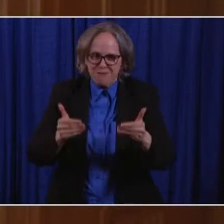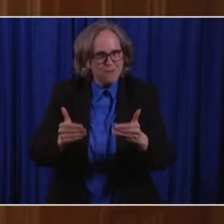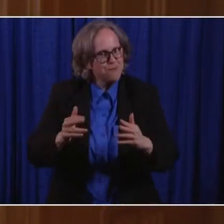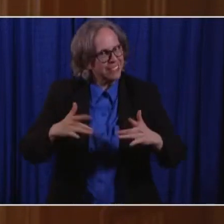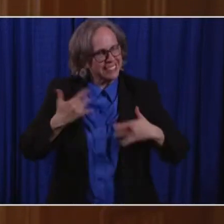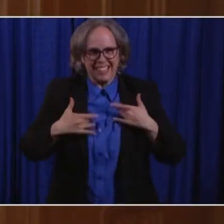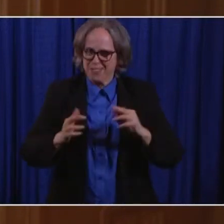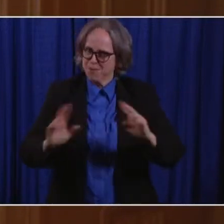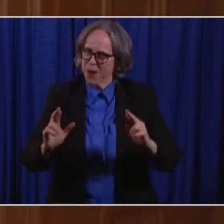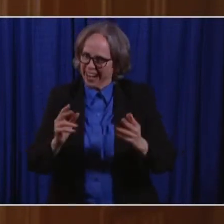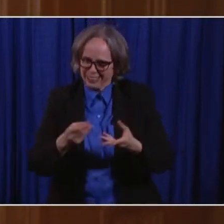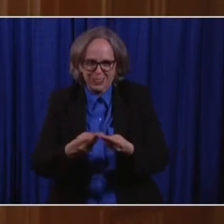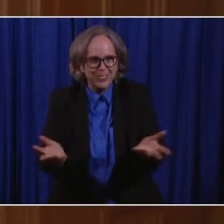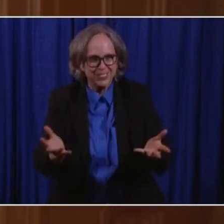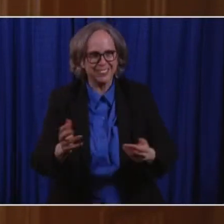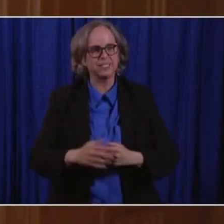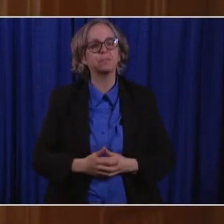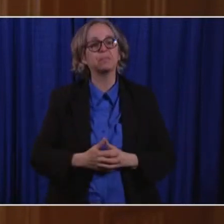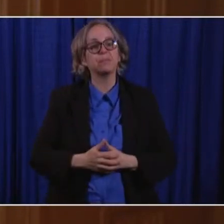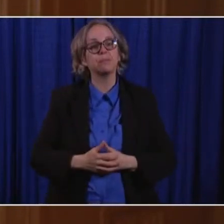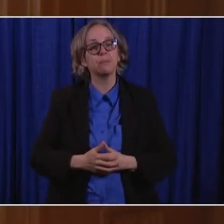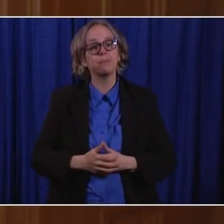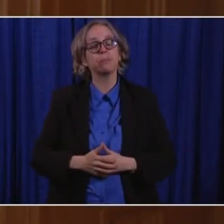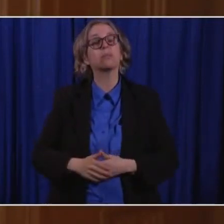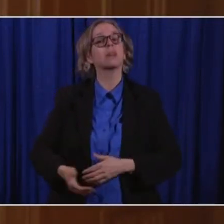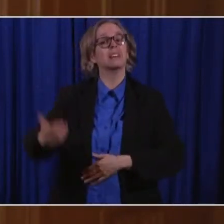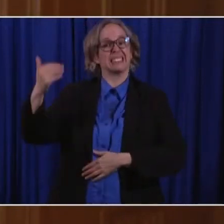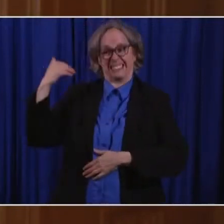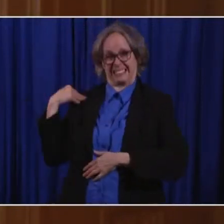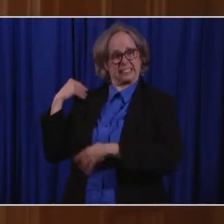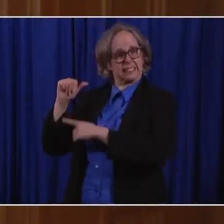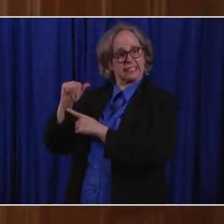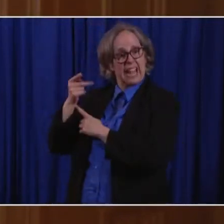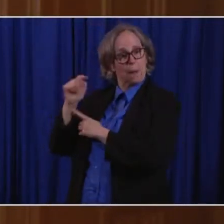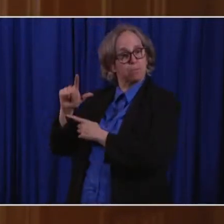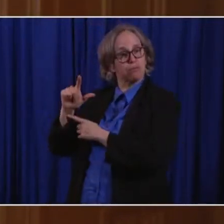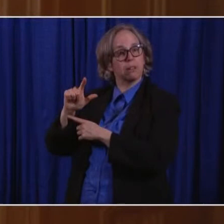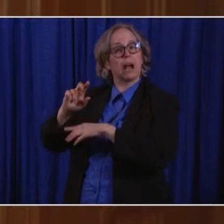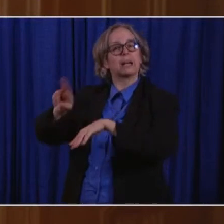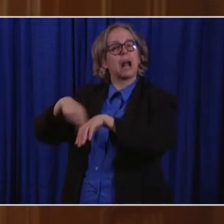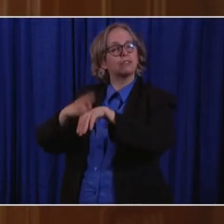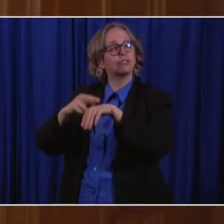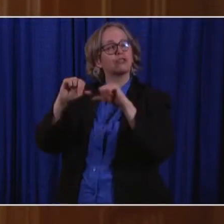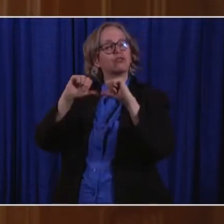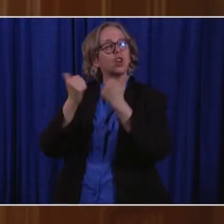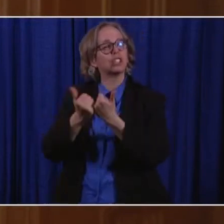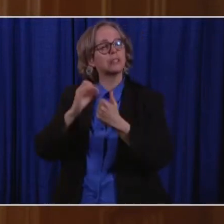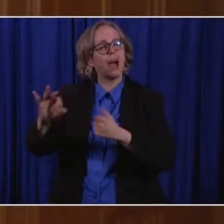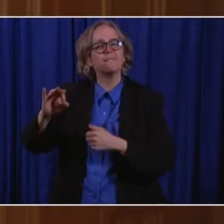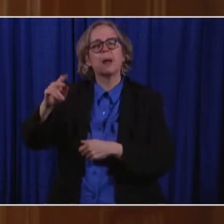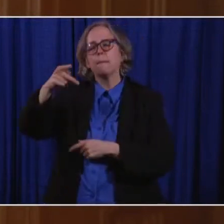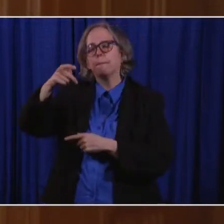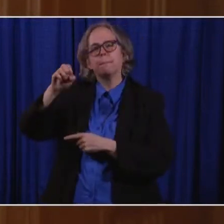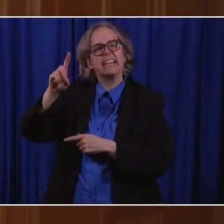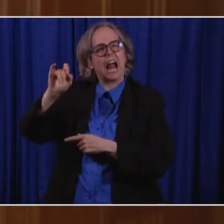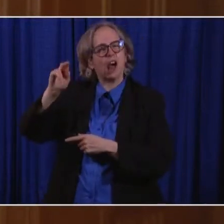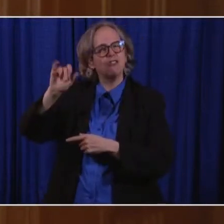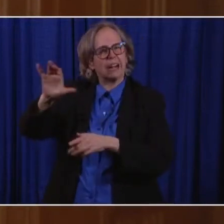the American Academy of Pediatrics and the National Children's Hospital Association reported that cases in children represented more